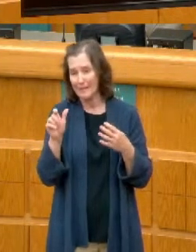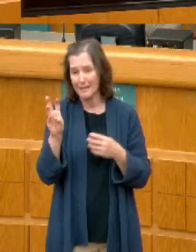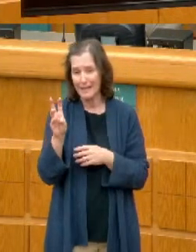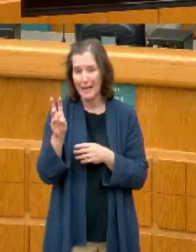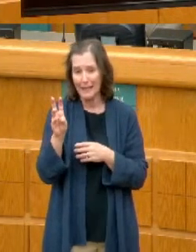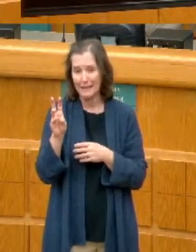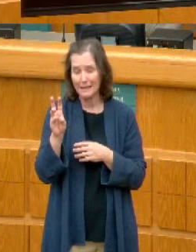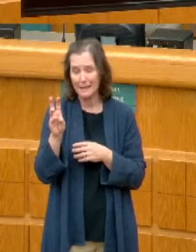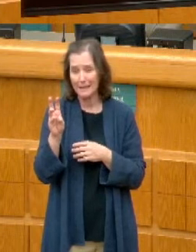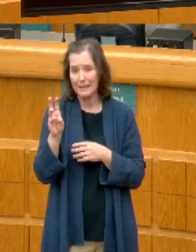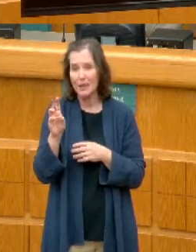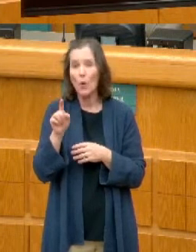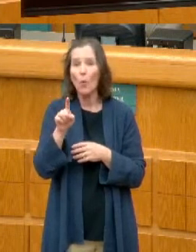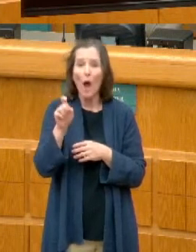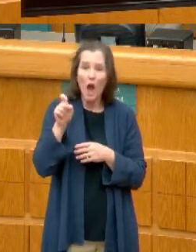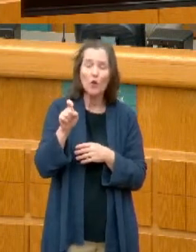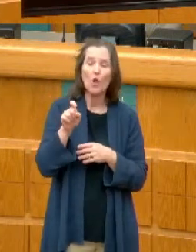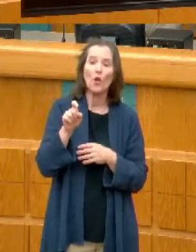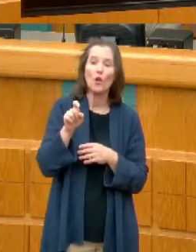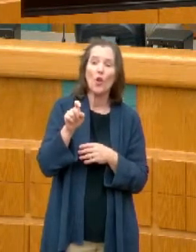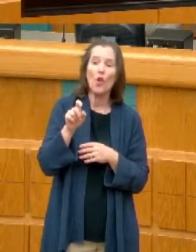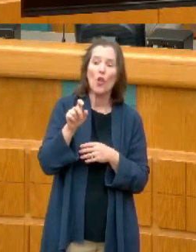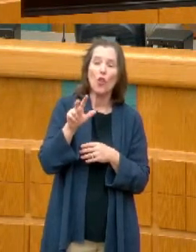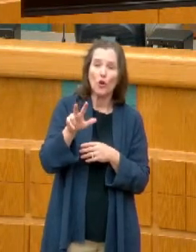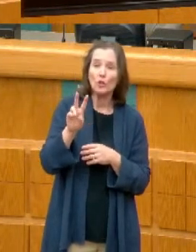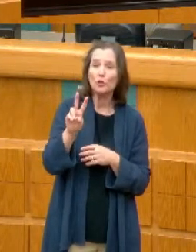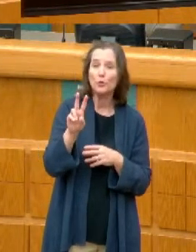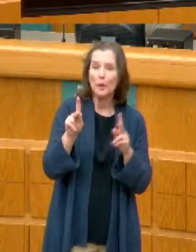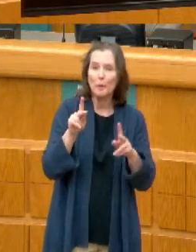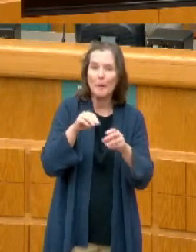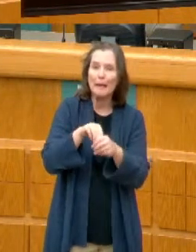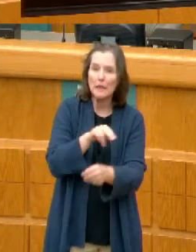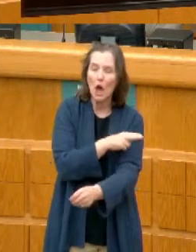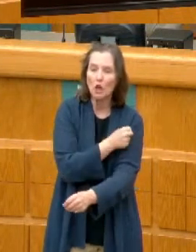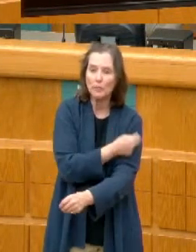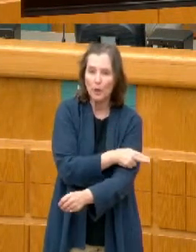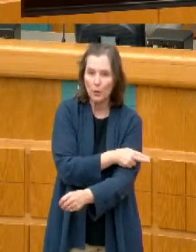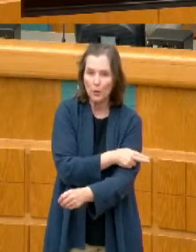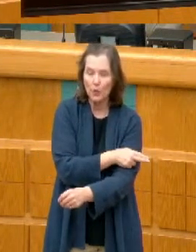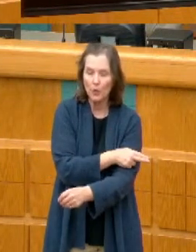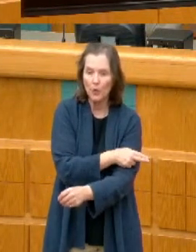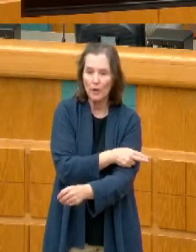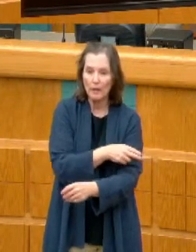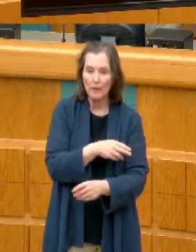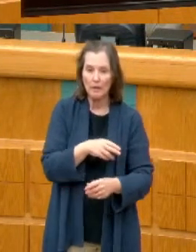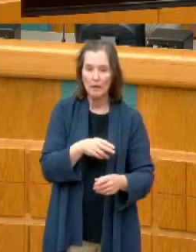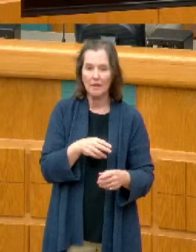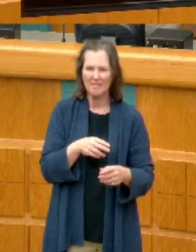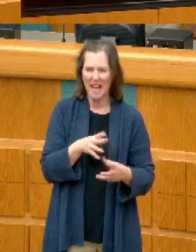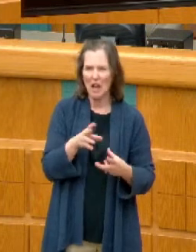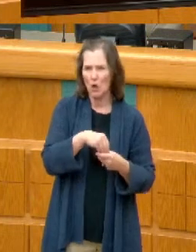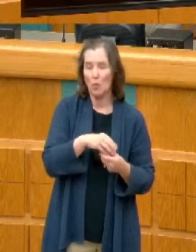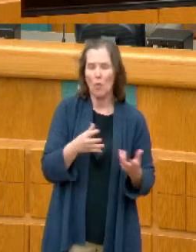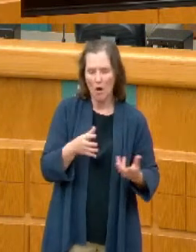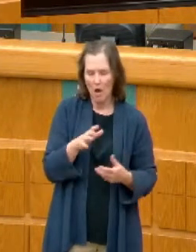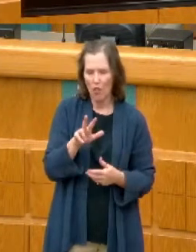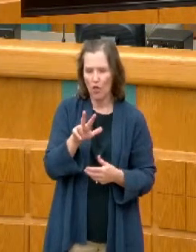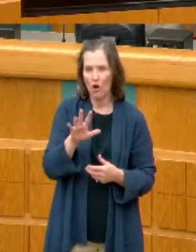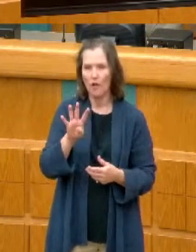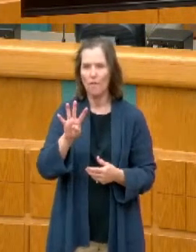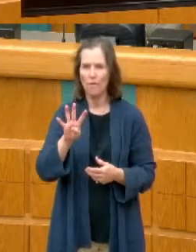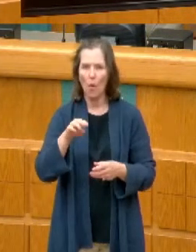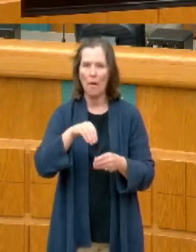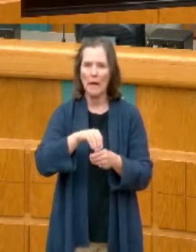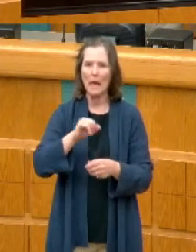we were at 132 hospitalizations, 34 of these individuals in the ICU struggling